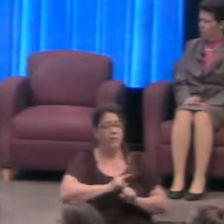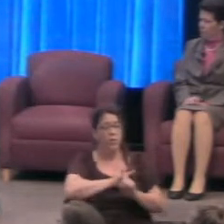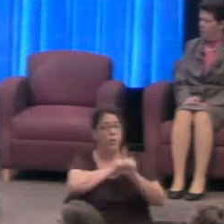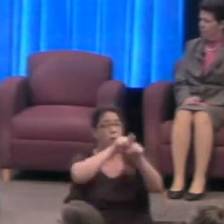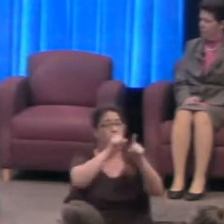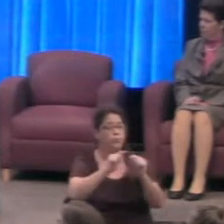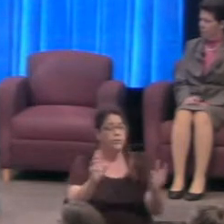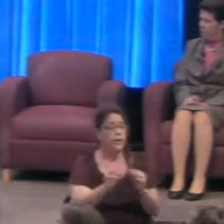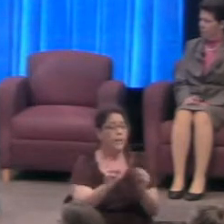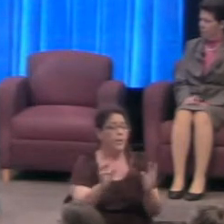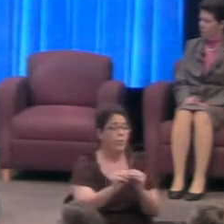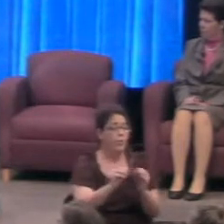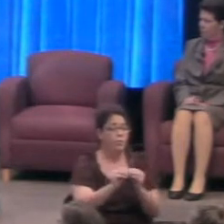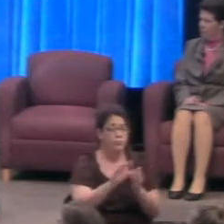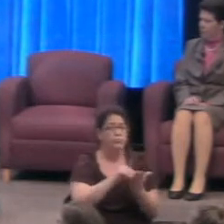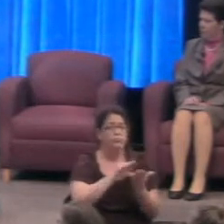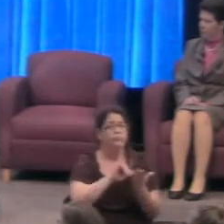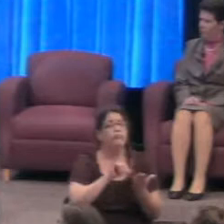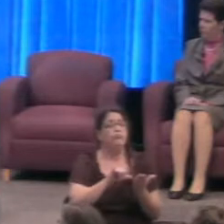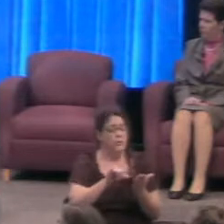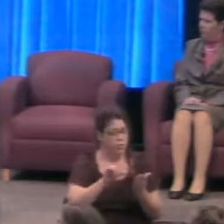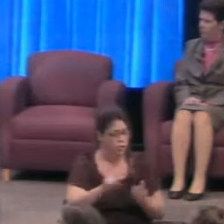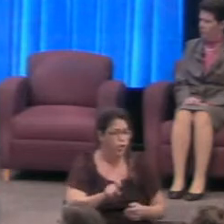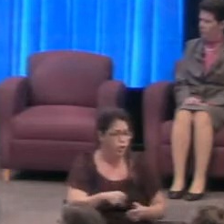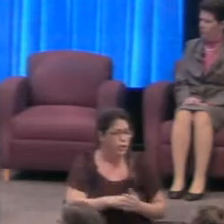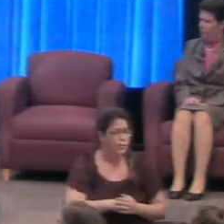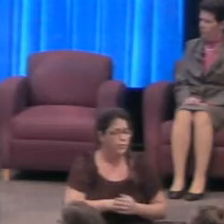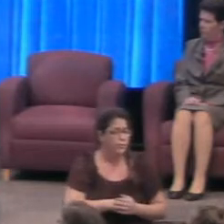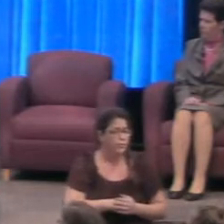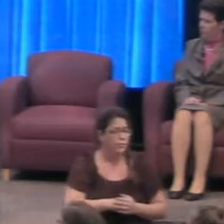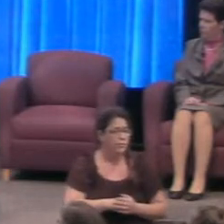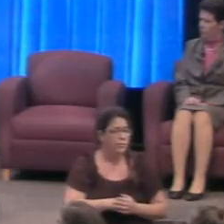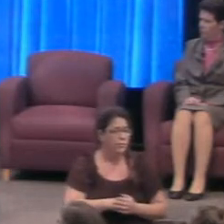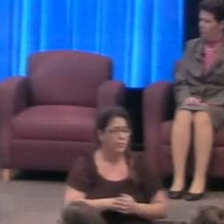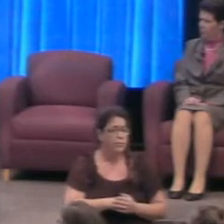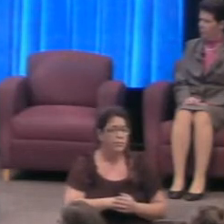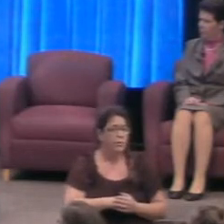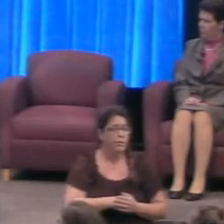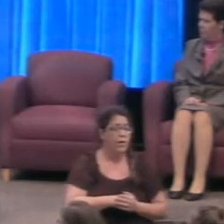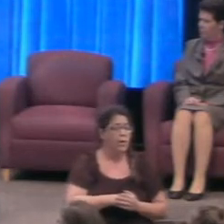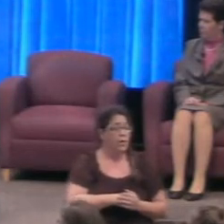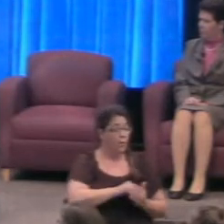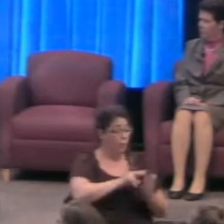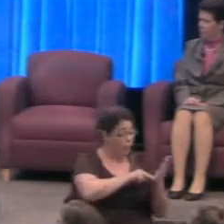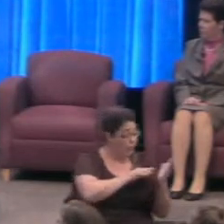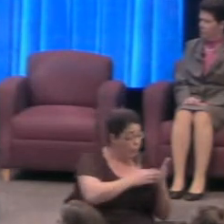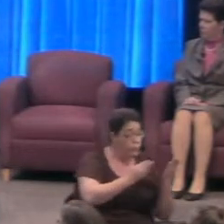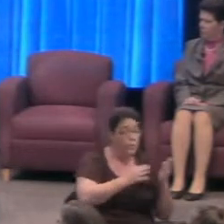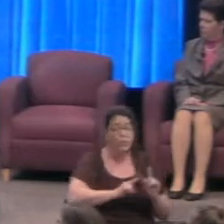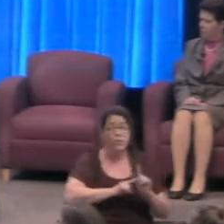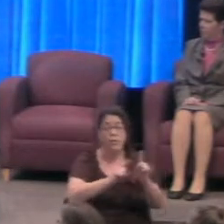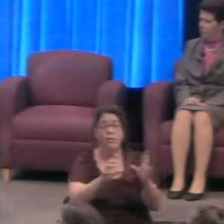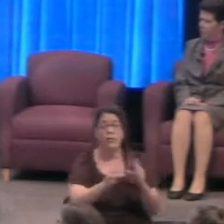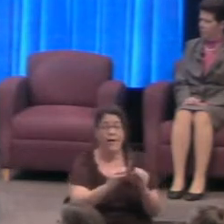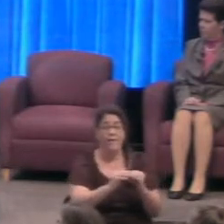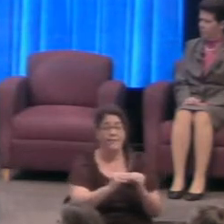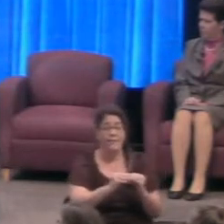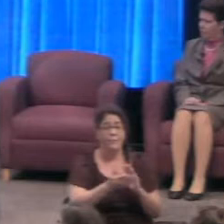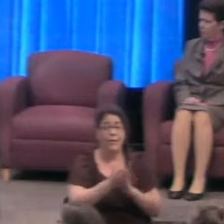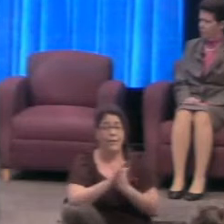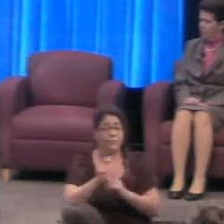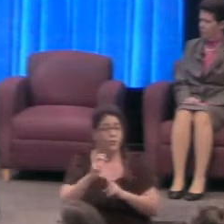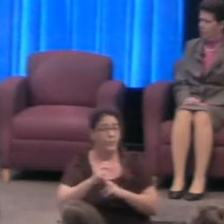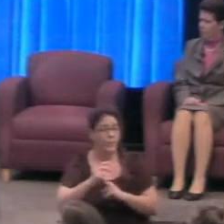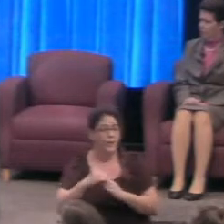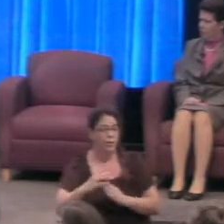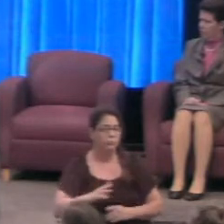should. But you will never become a better leader by only doing those things. So lead from the front, give your